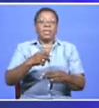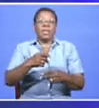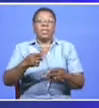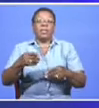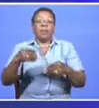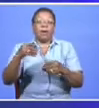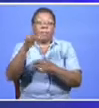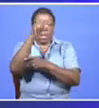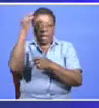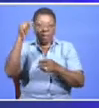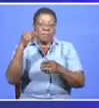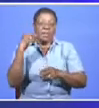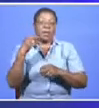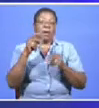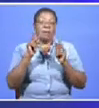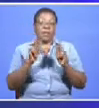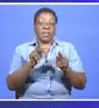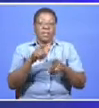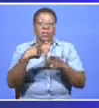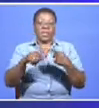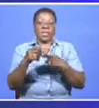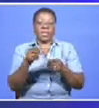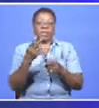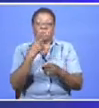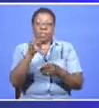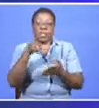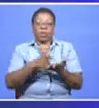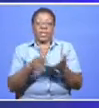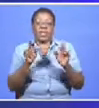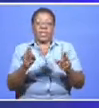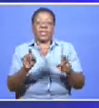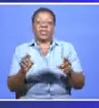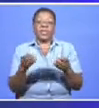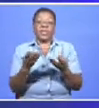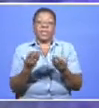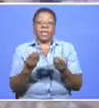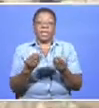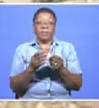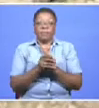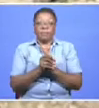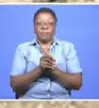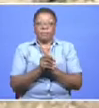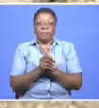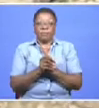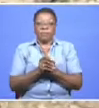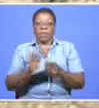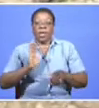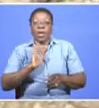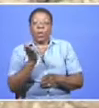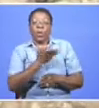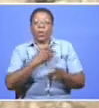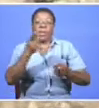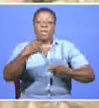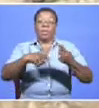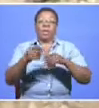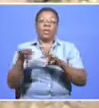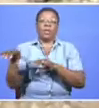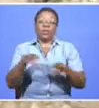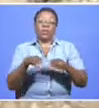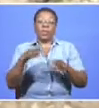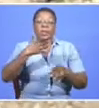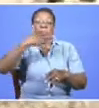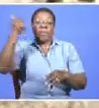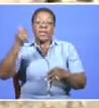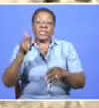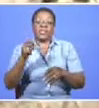Abaco and visited the Little Abaco Bridge that needs to be completely rebuilt. We're going to do the best job we can for Abaco,